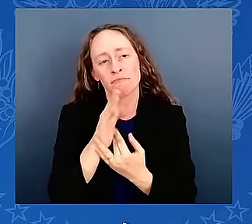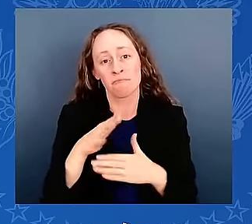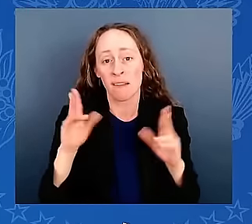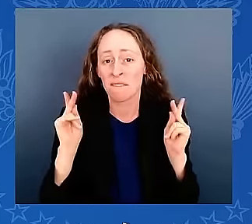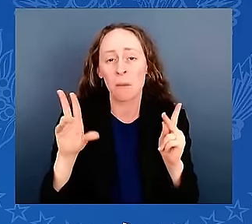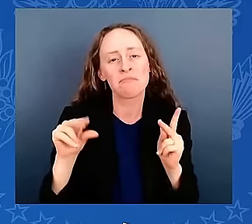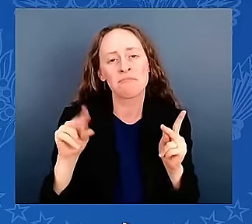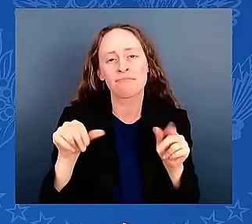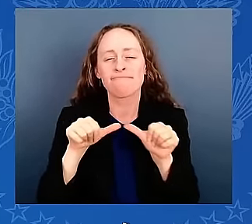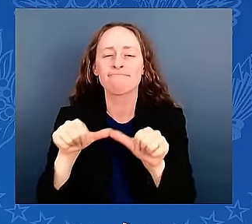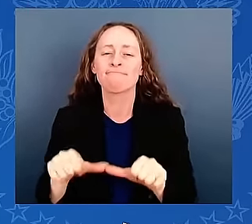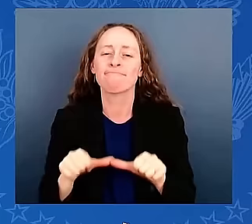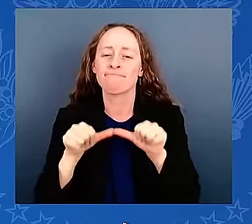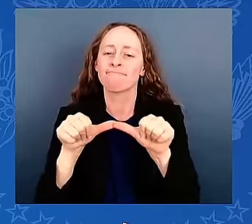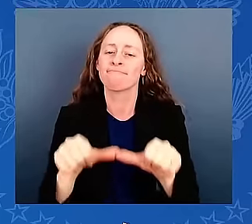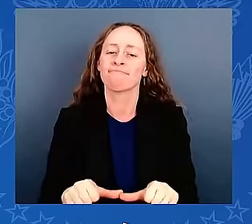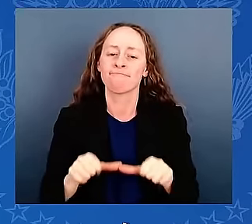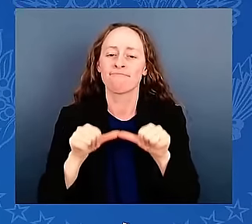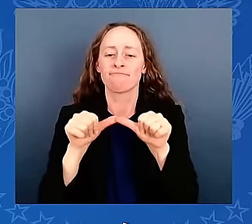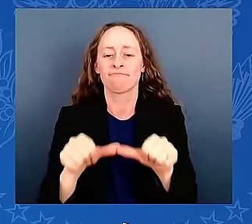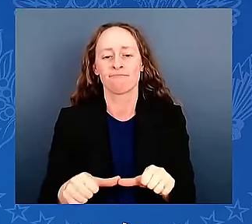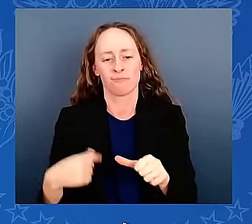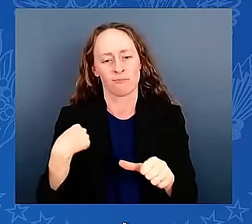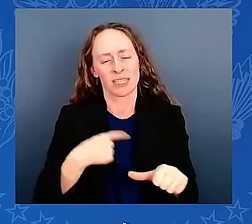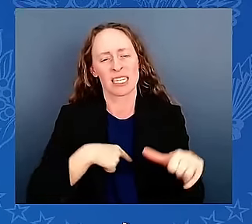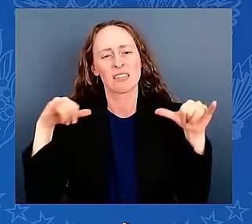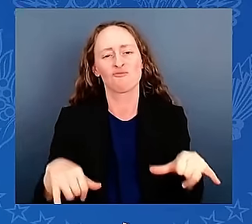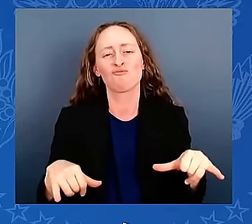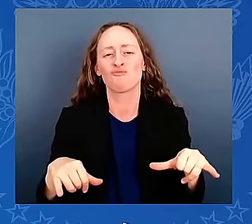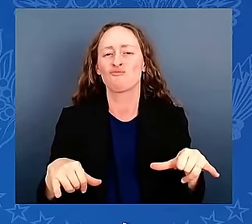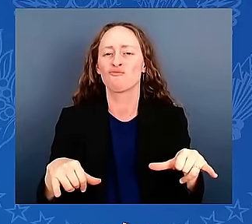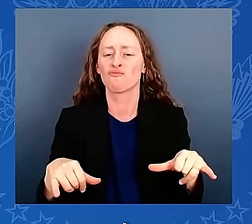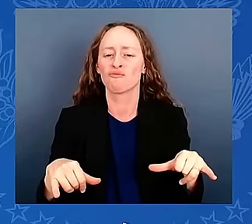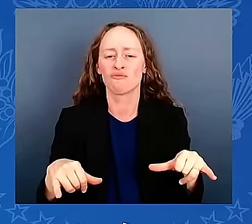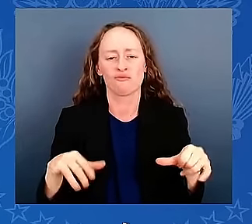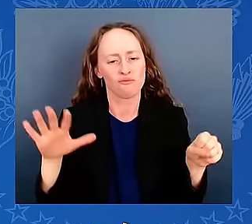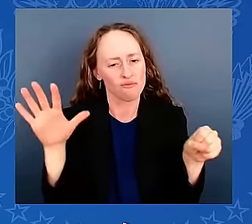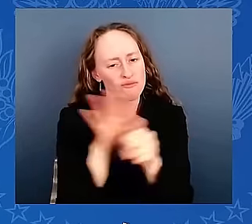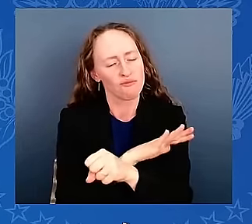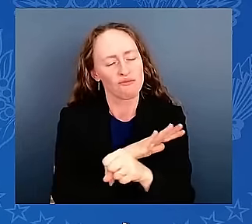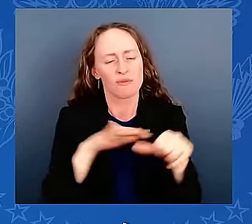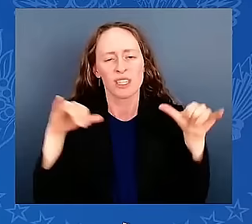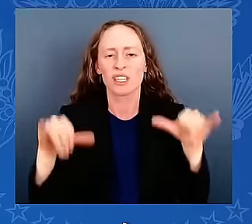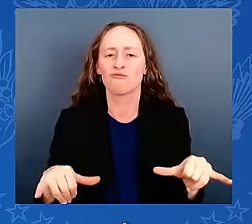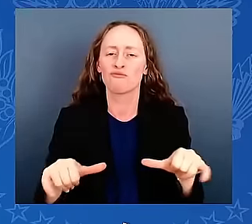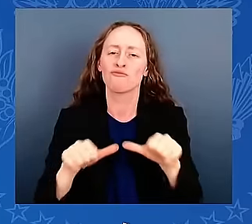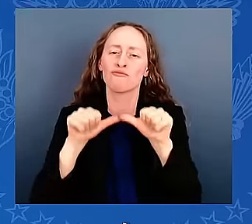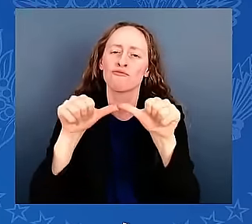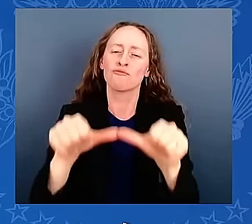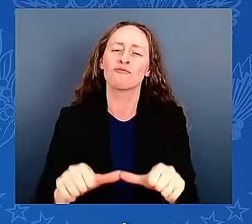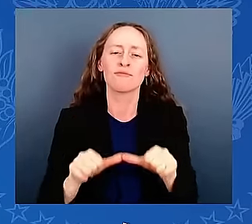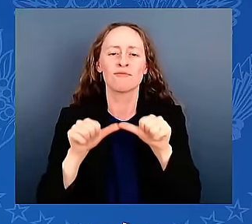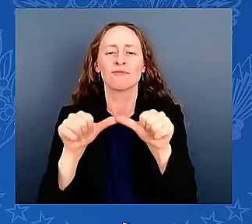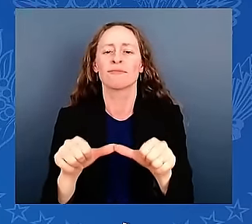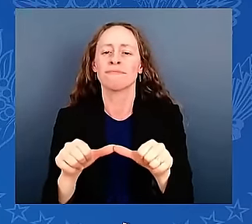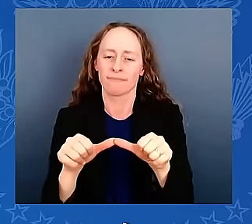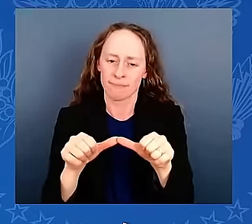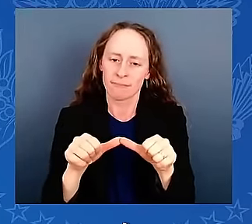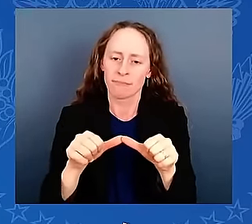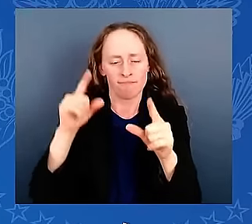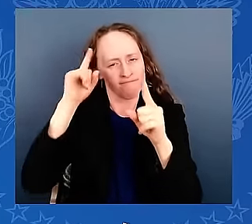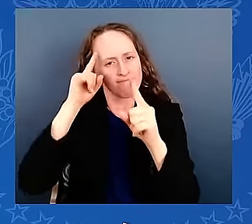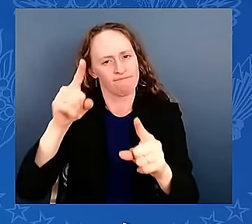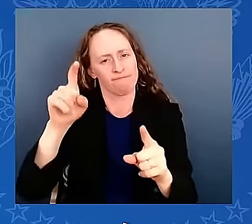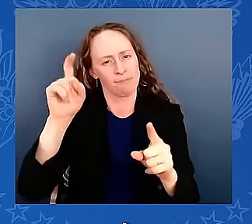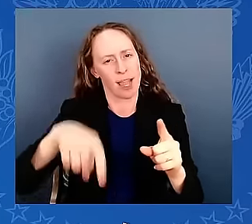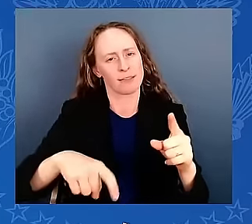on making equity a reality for all Americans. But we must recognize that this requires